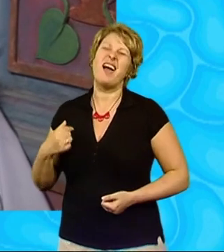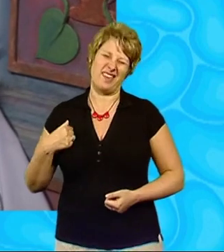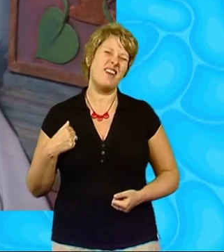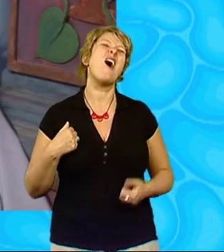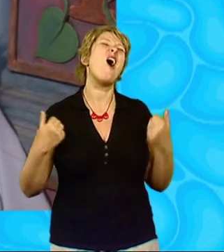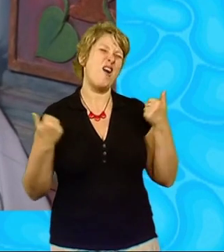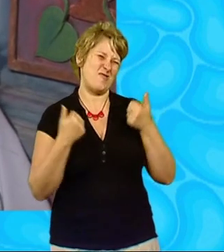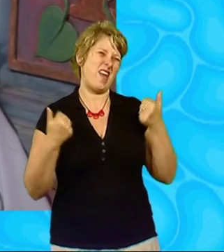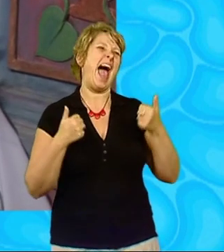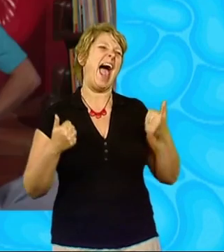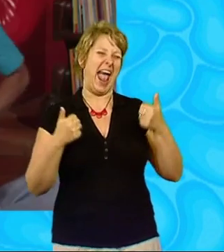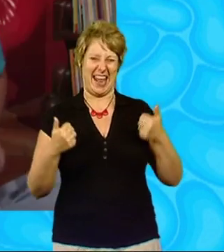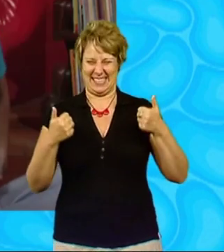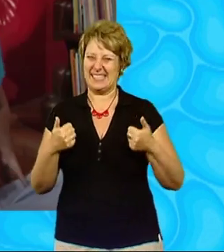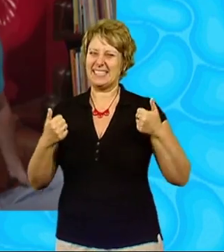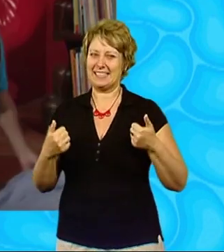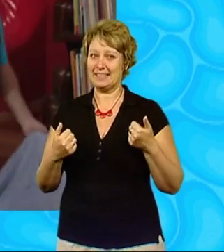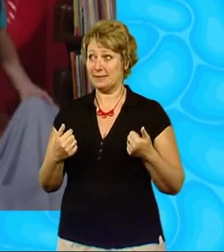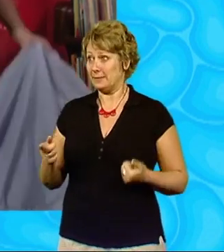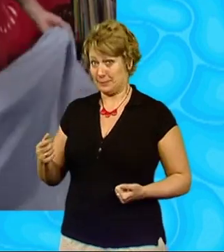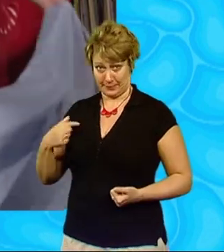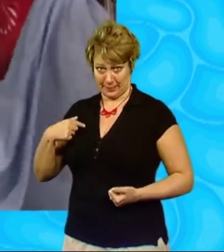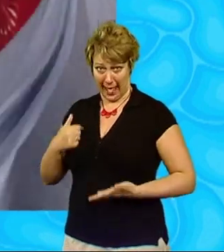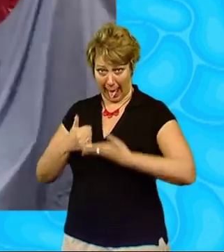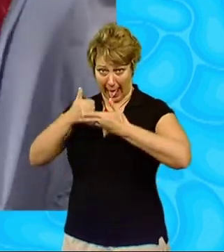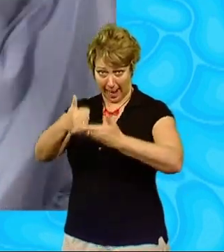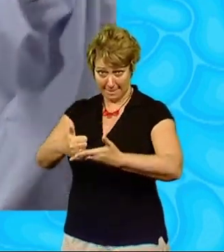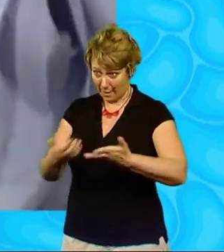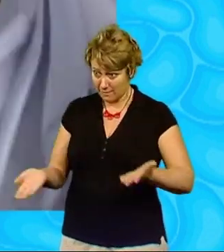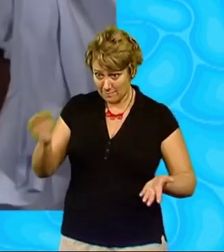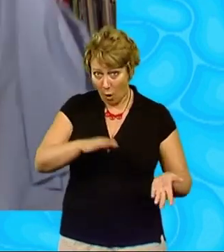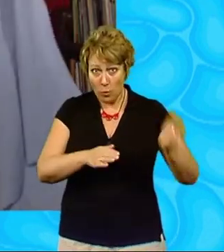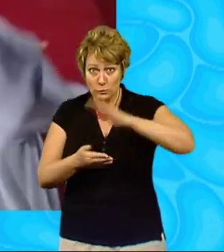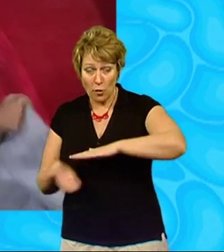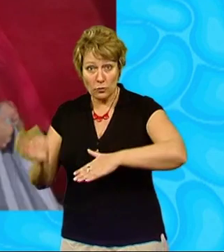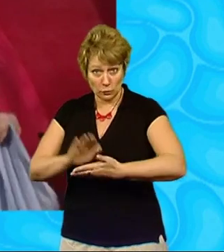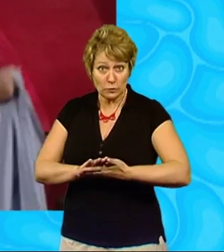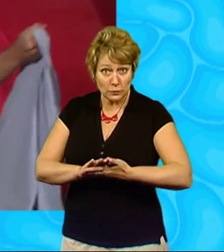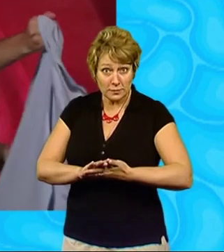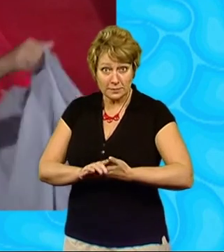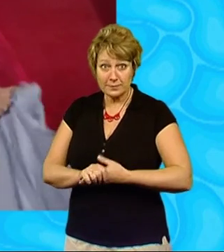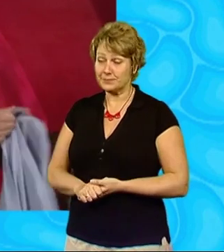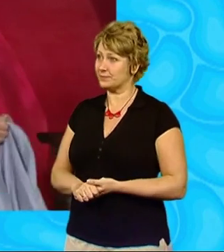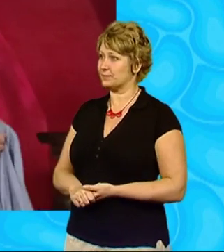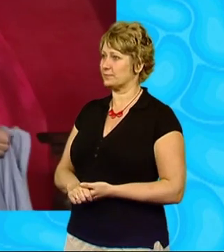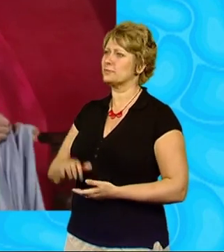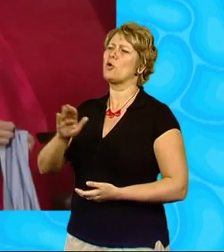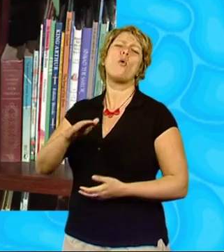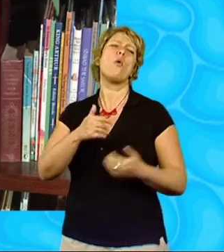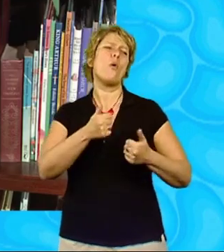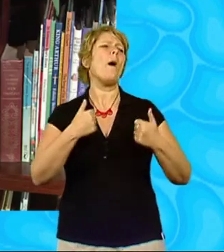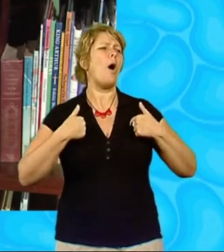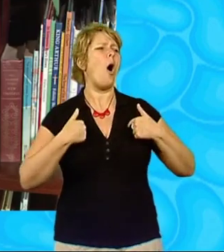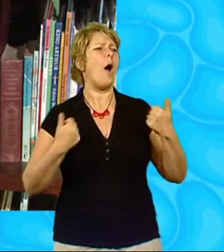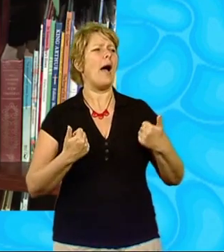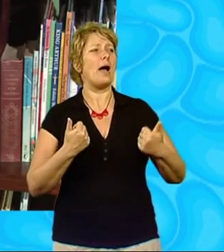yes. I'm all right. Shall I help you fold the rest of your washing? No, dear. We'll manage.